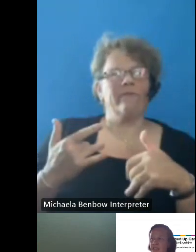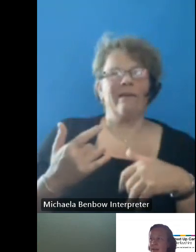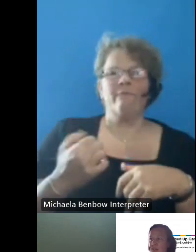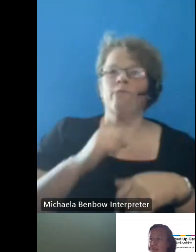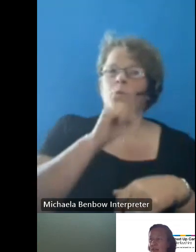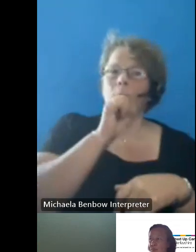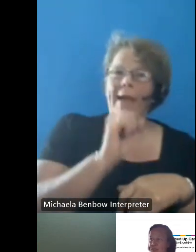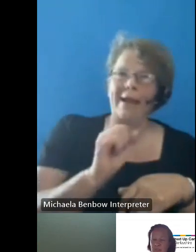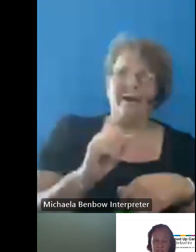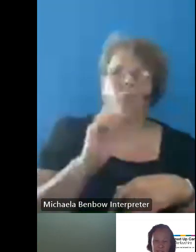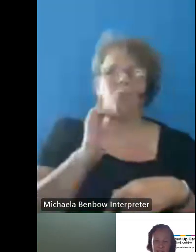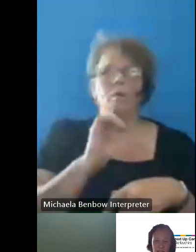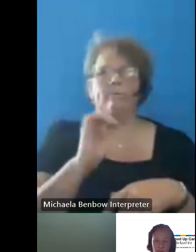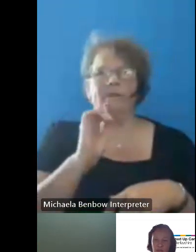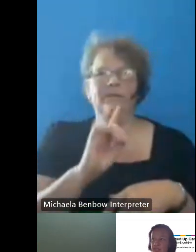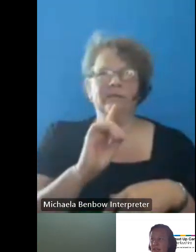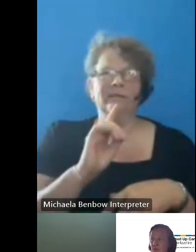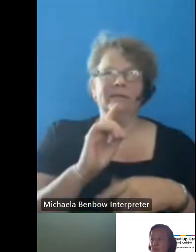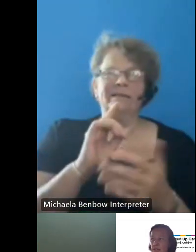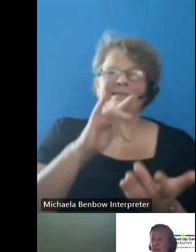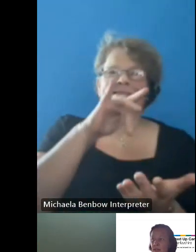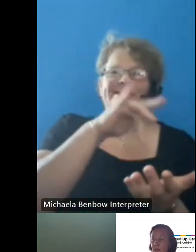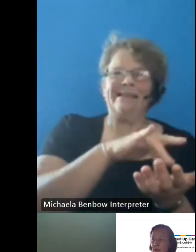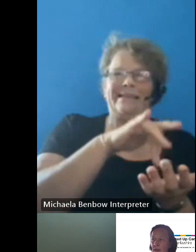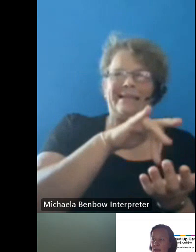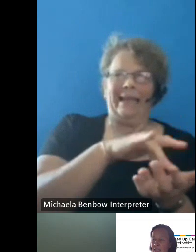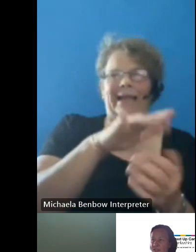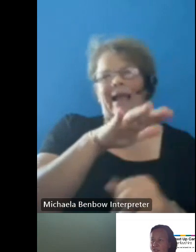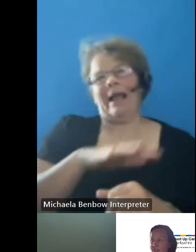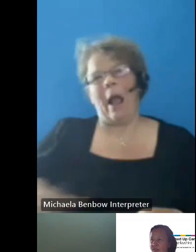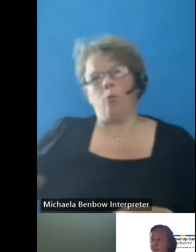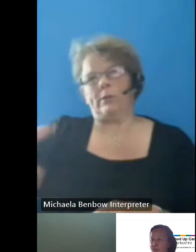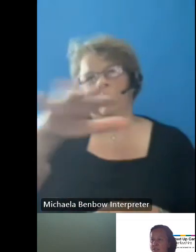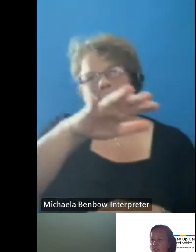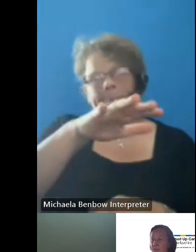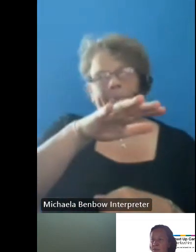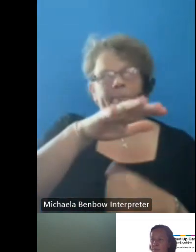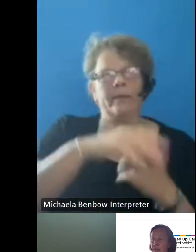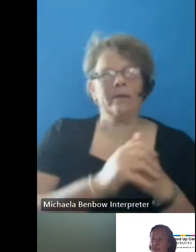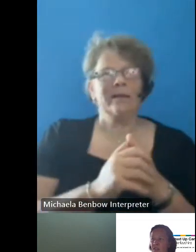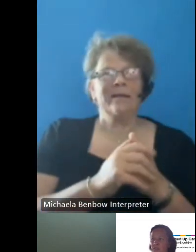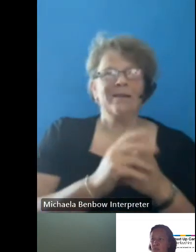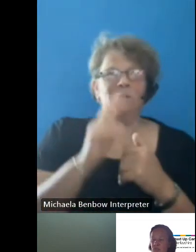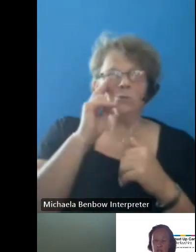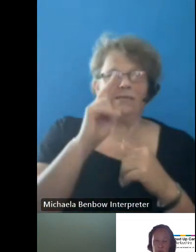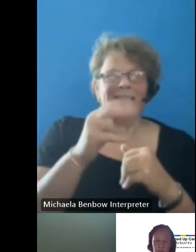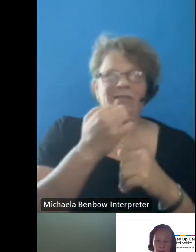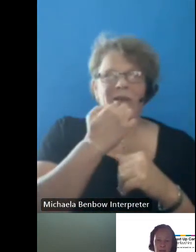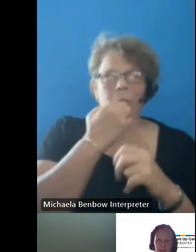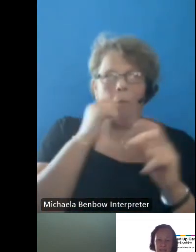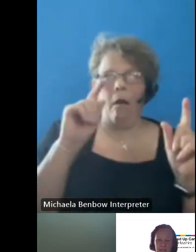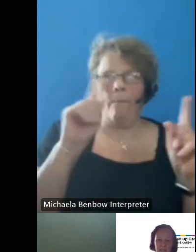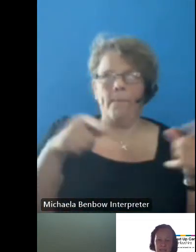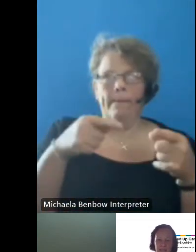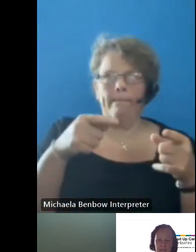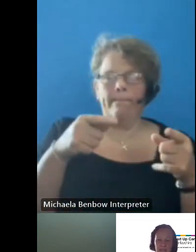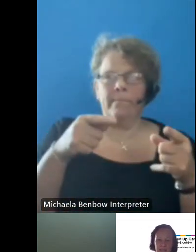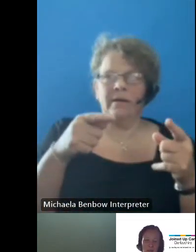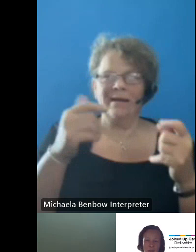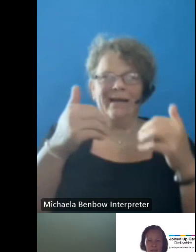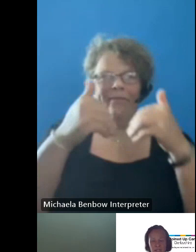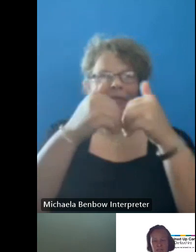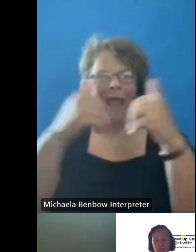and females within the city and across the county. And if you can see the numbers, the numbers in brackets afterwards show the gap,